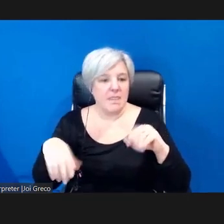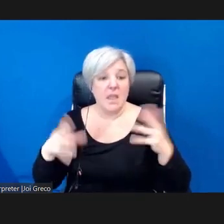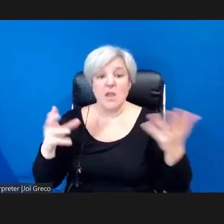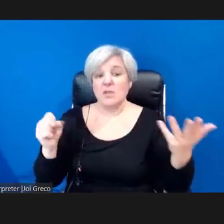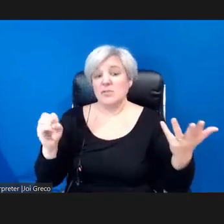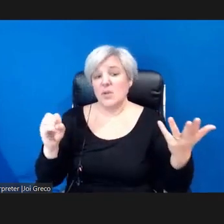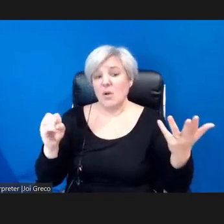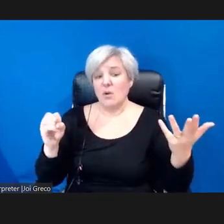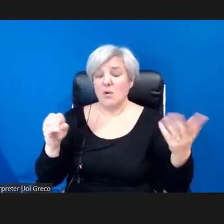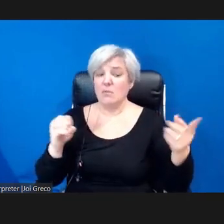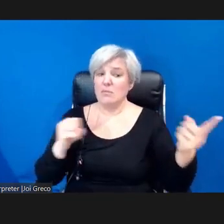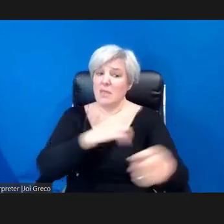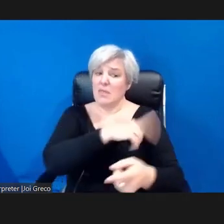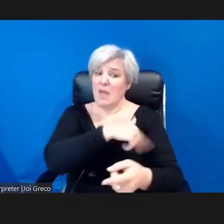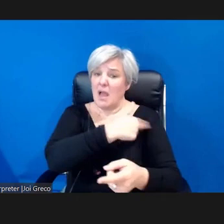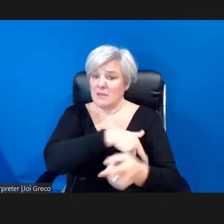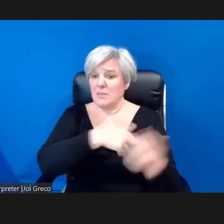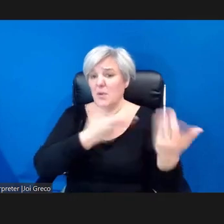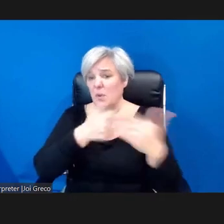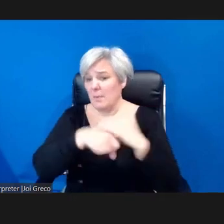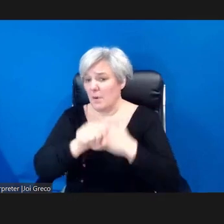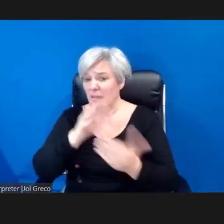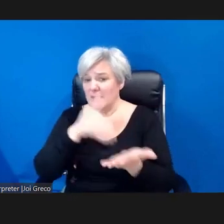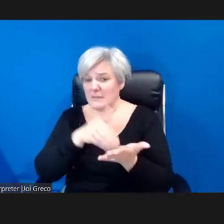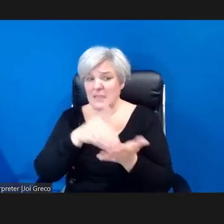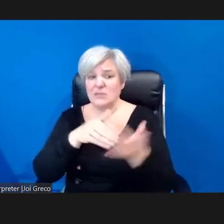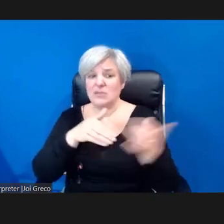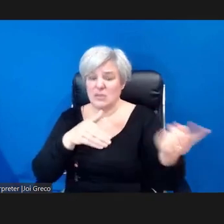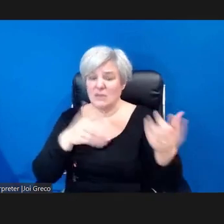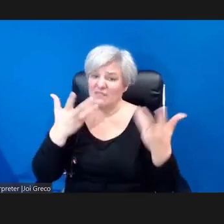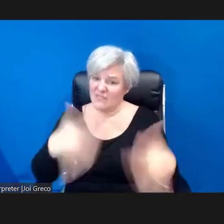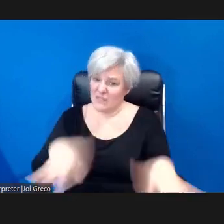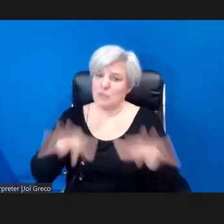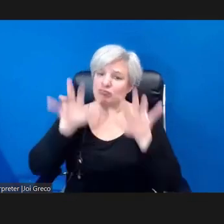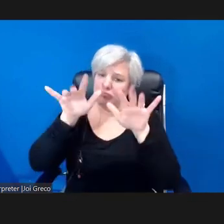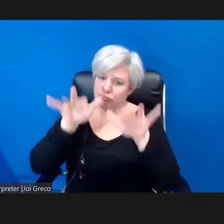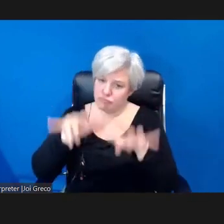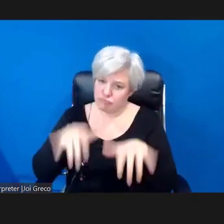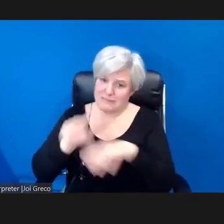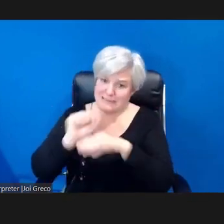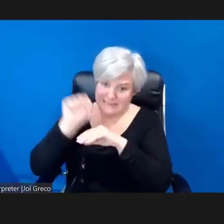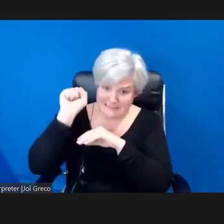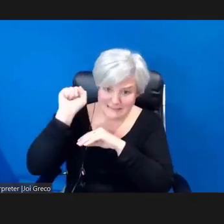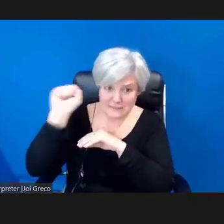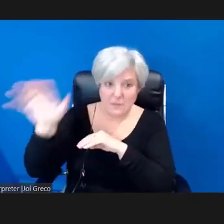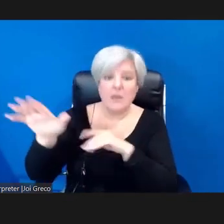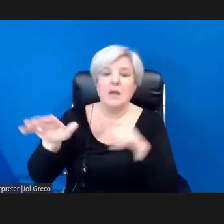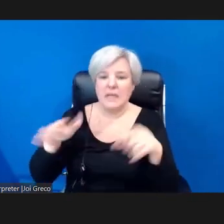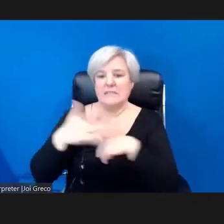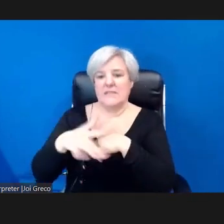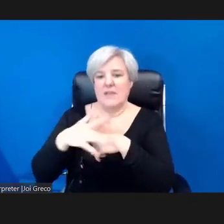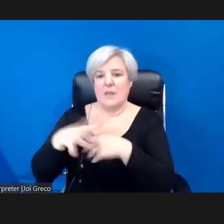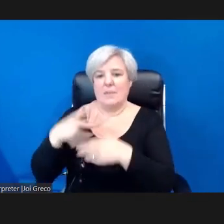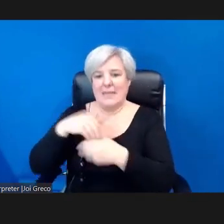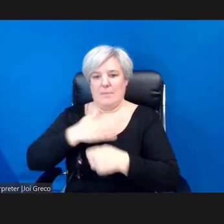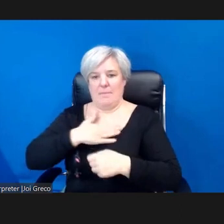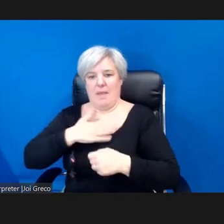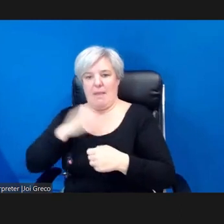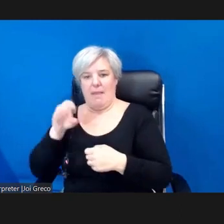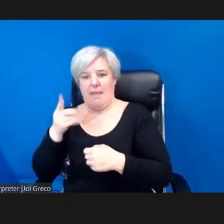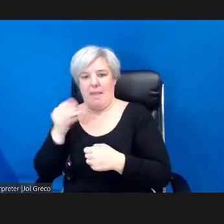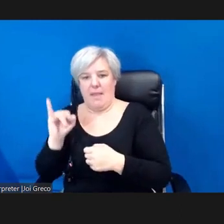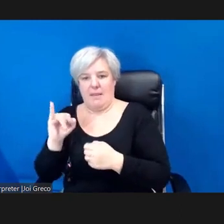So once the hospital finishes submitting that request, that information is going to be available in your EHDI